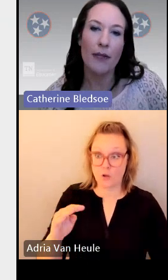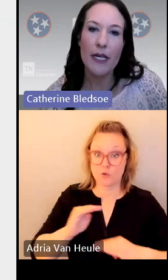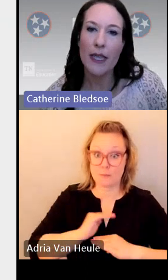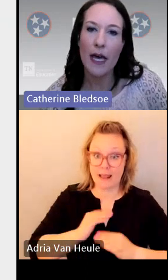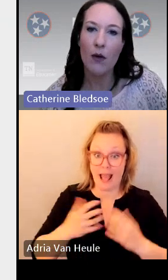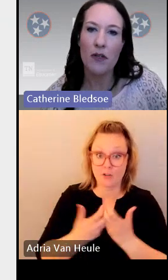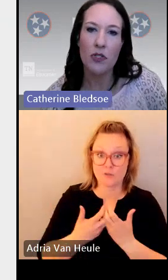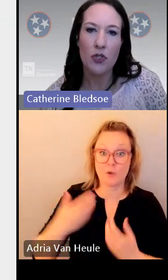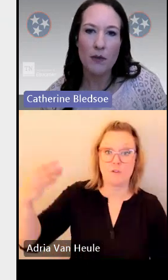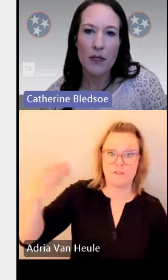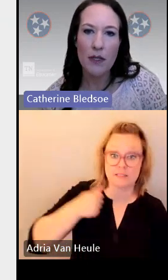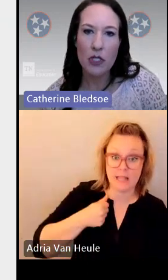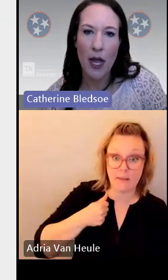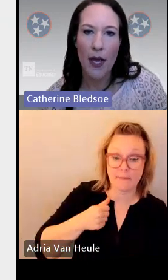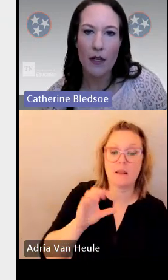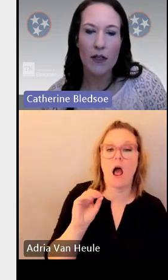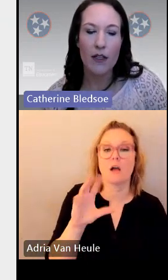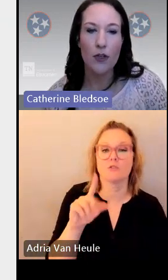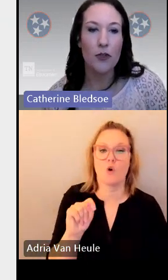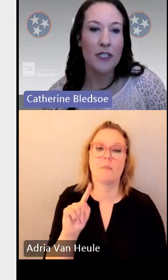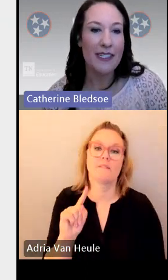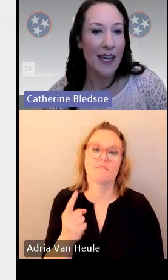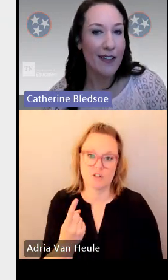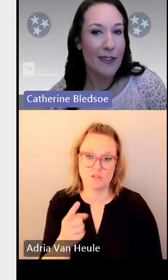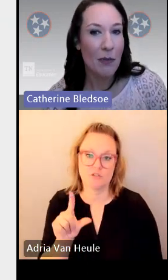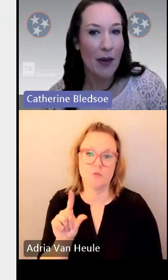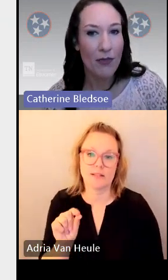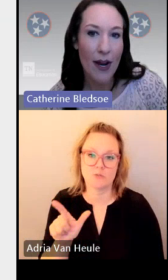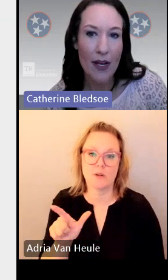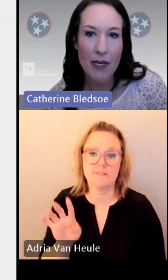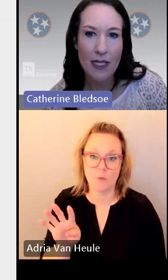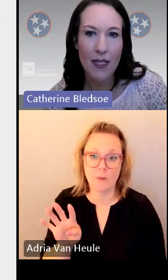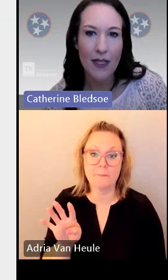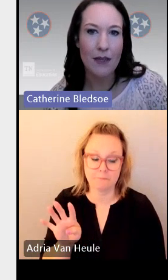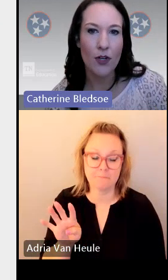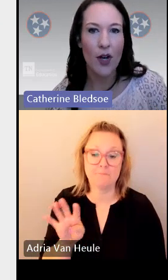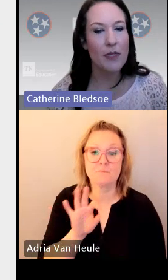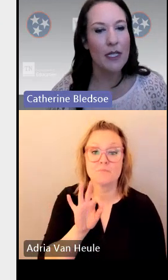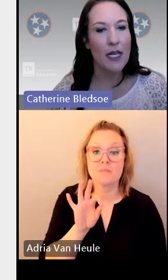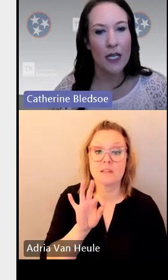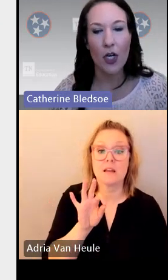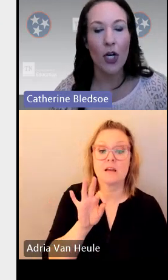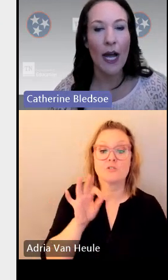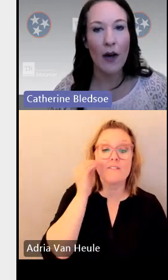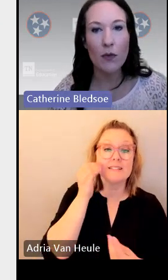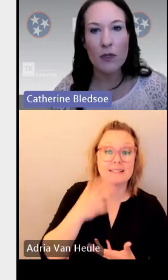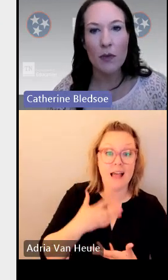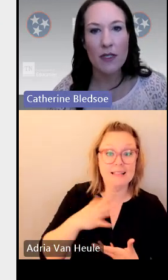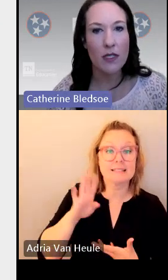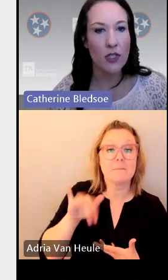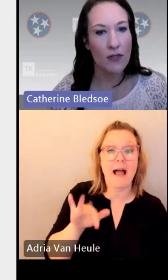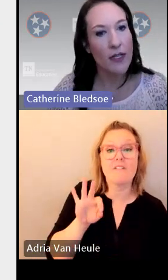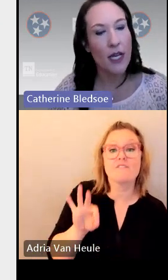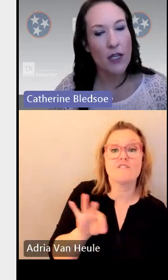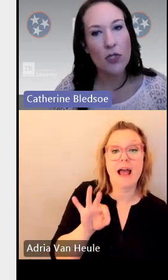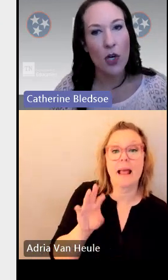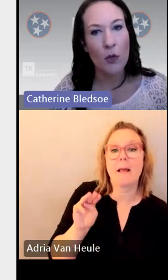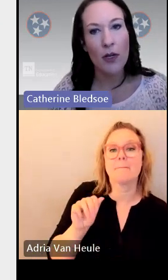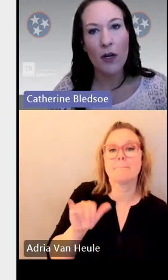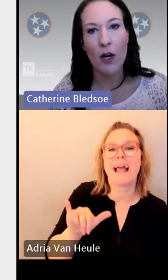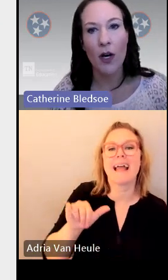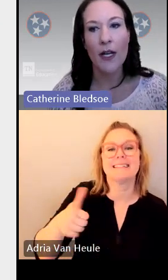The link that was dropped in the chat, you need to tell us by Friday, May 10th, if you're opting in or out, because the survey